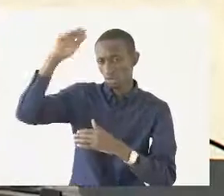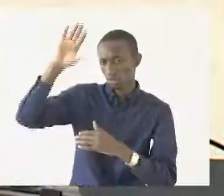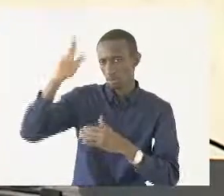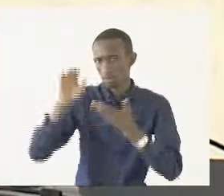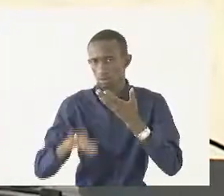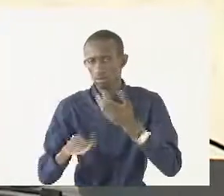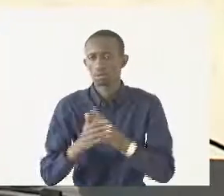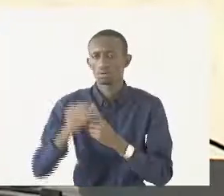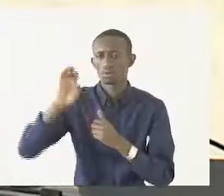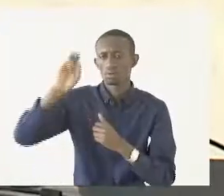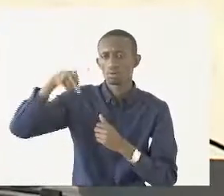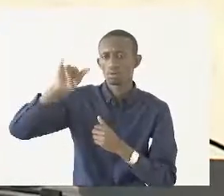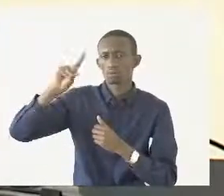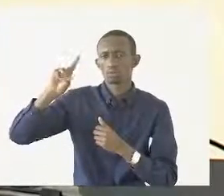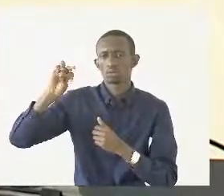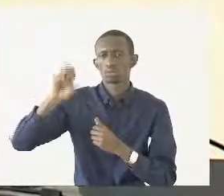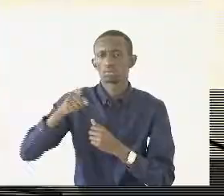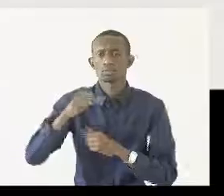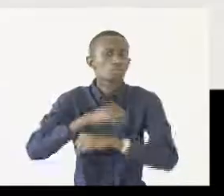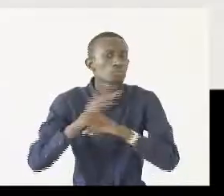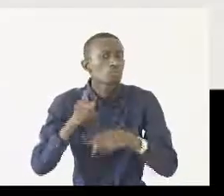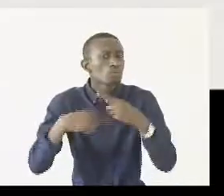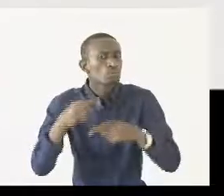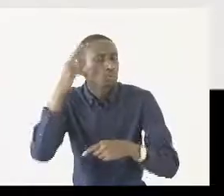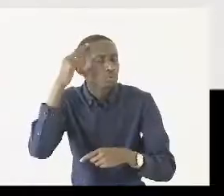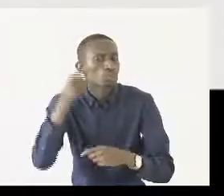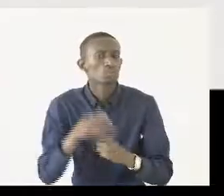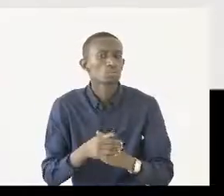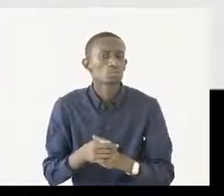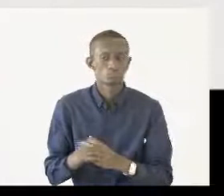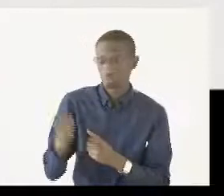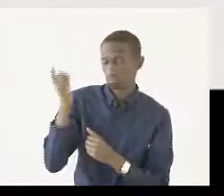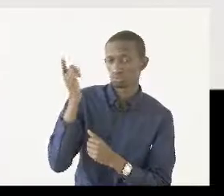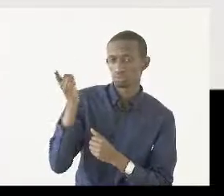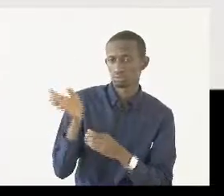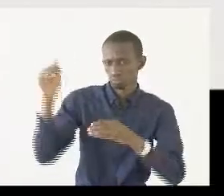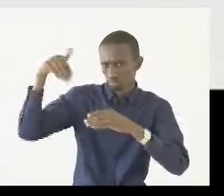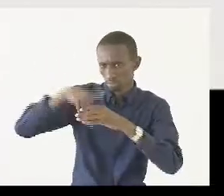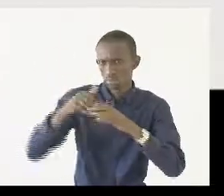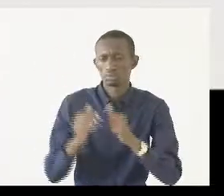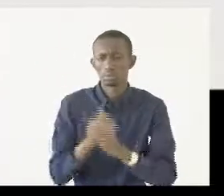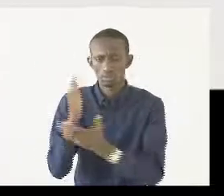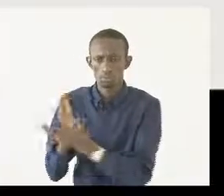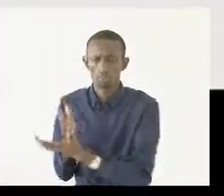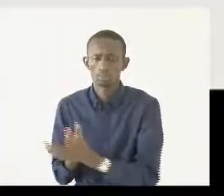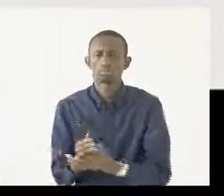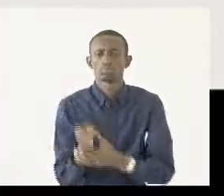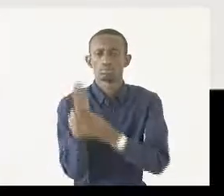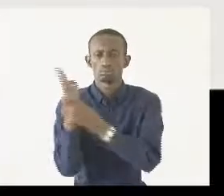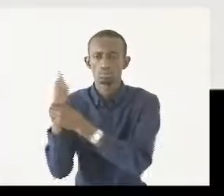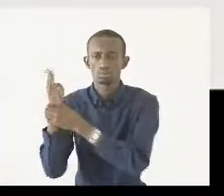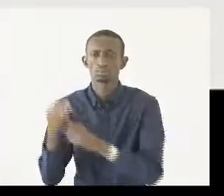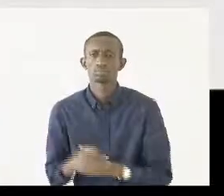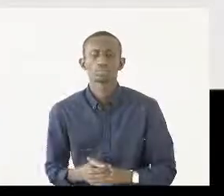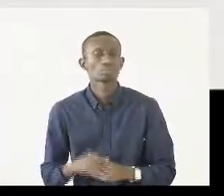Students, always remember, these are the internal parts of the leaf. Then